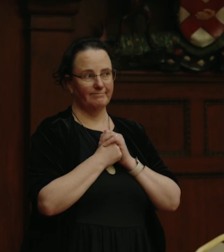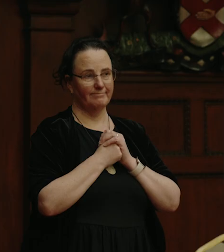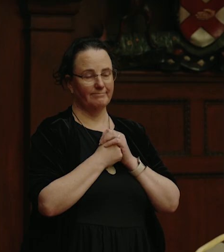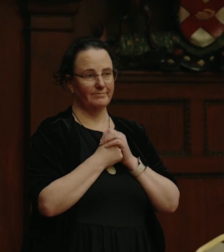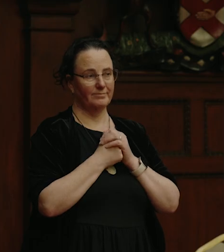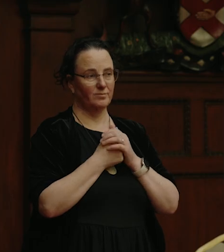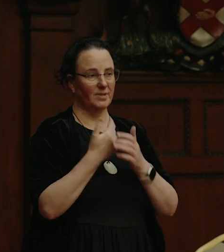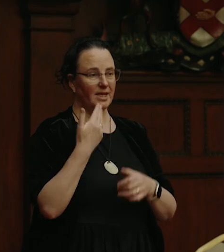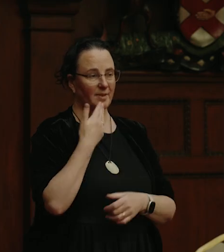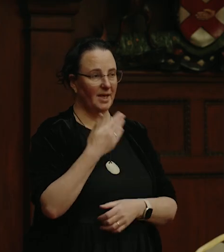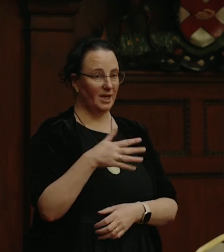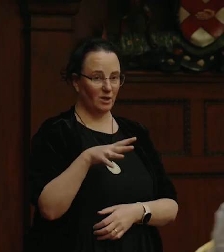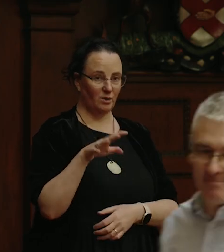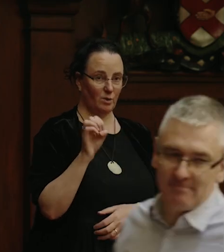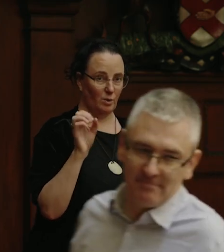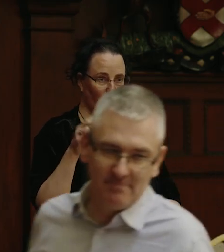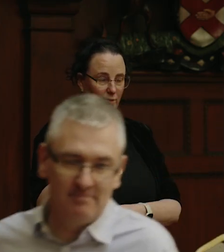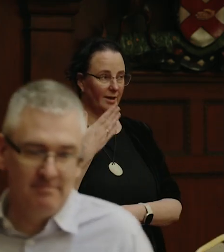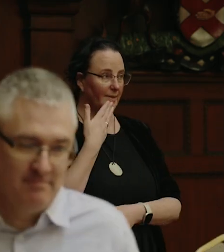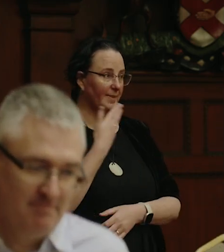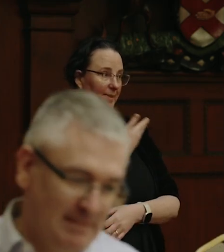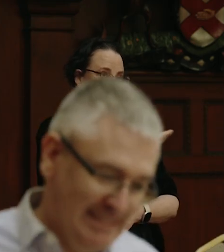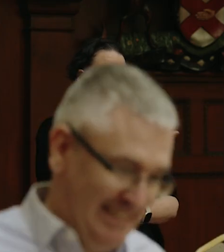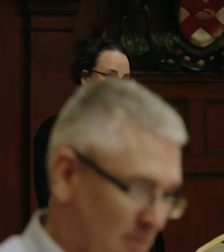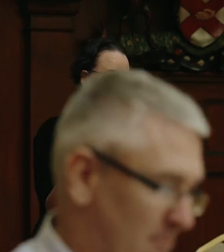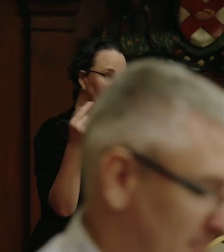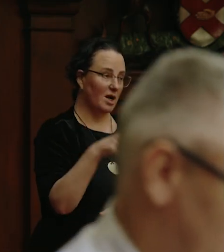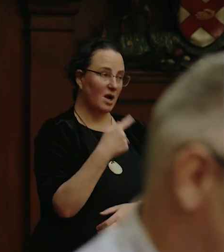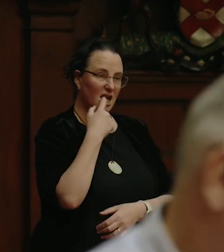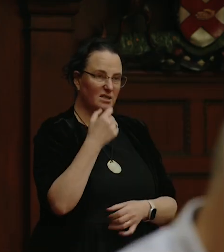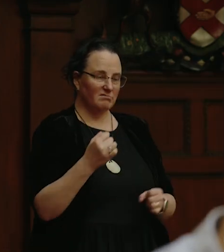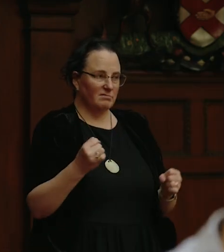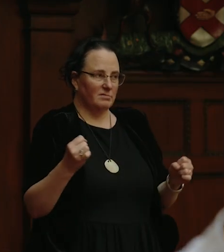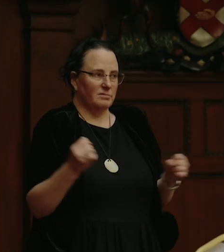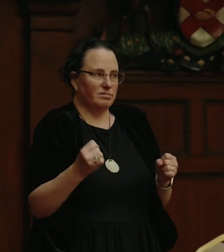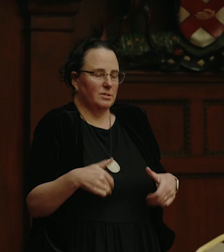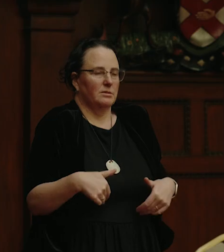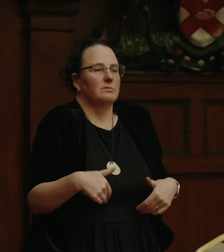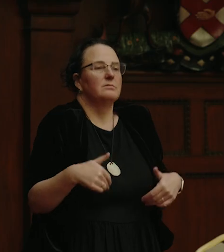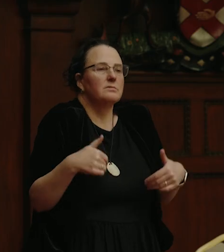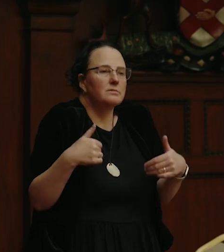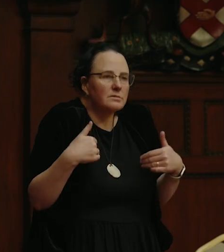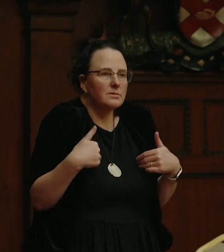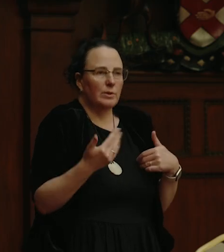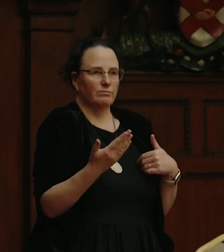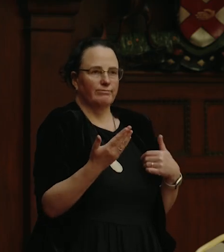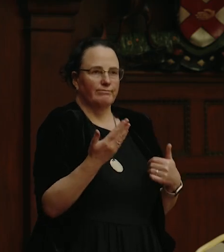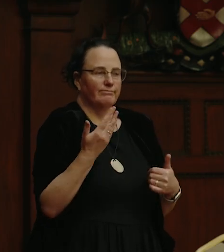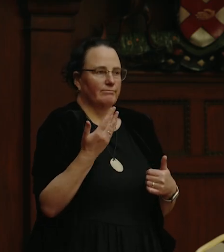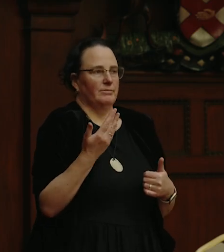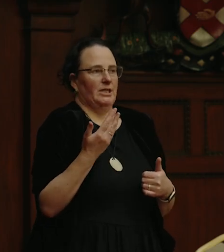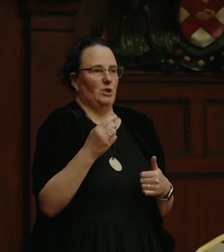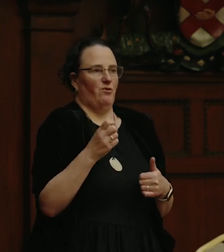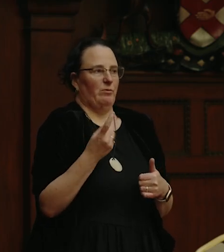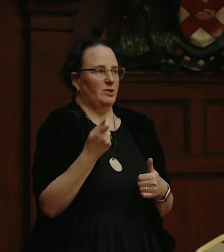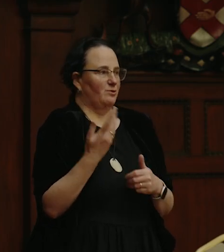Thank you, Owen, and thanks to everybody for coming on a cold morning towards the end of November. We